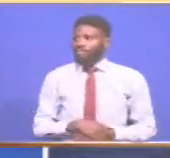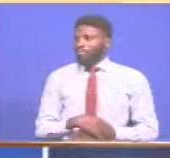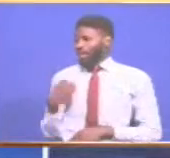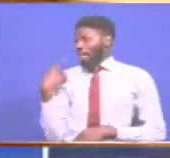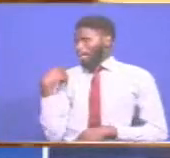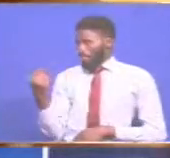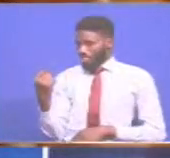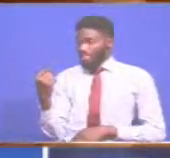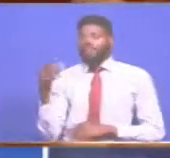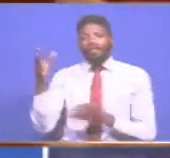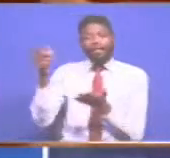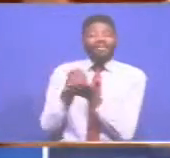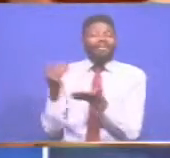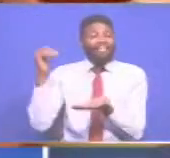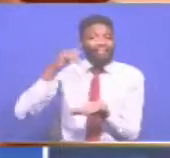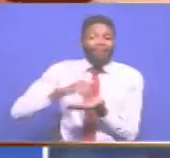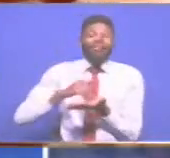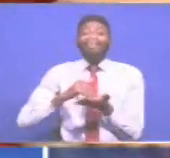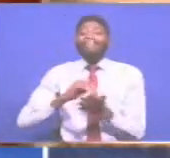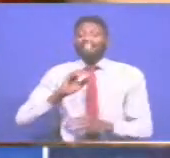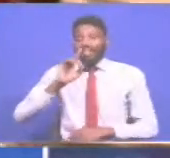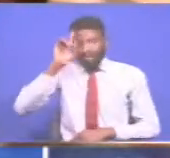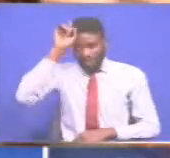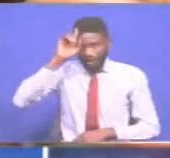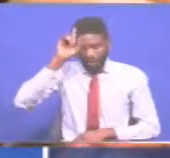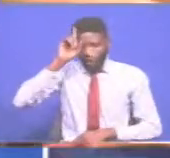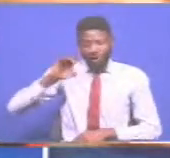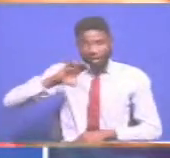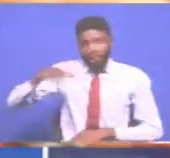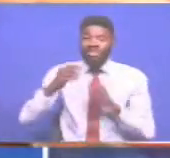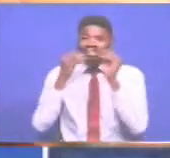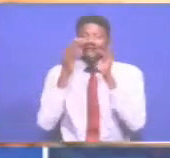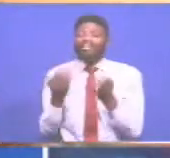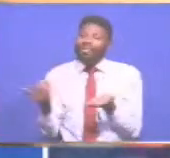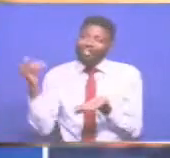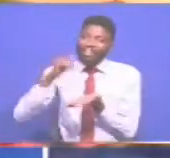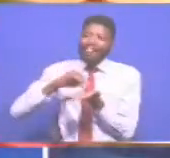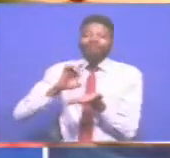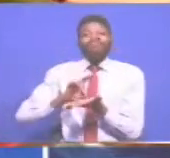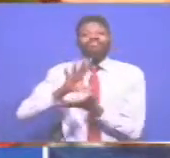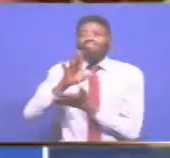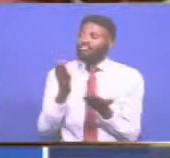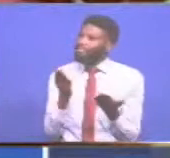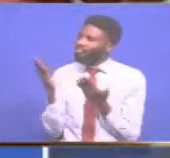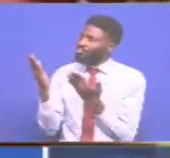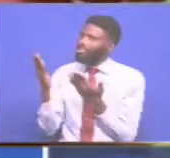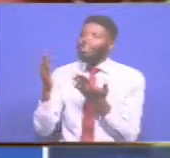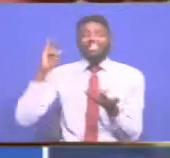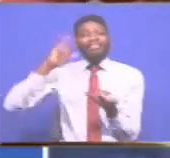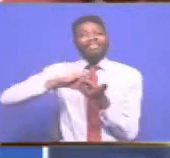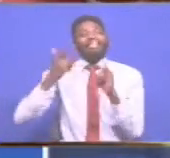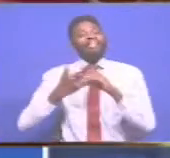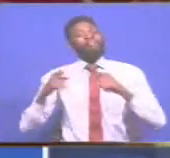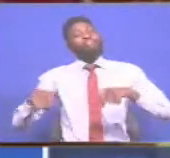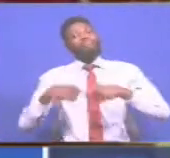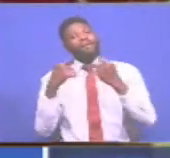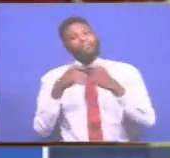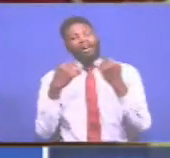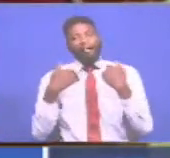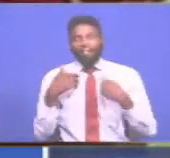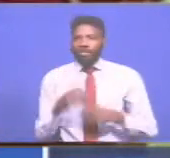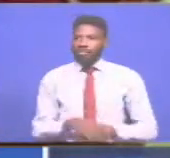County Assembly Speaker has yet again been impeached in a session that was characterized with drama. I wish to declare